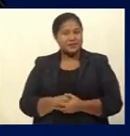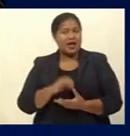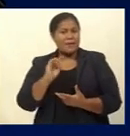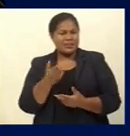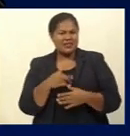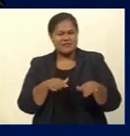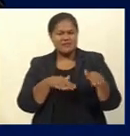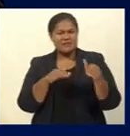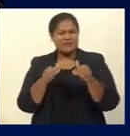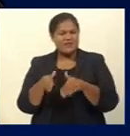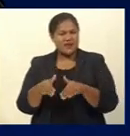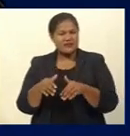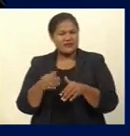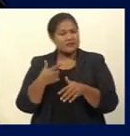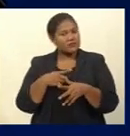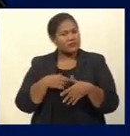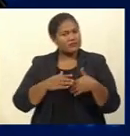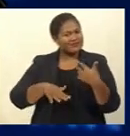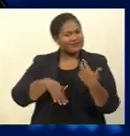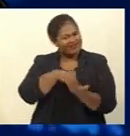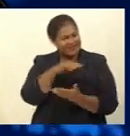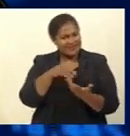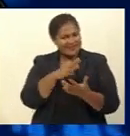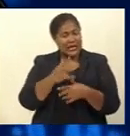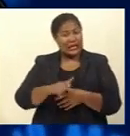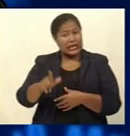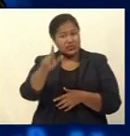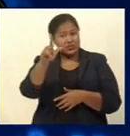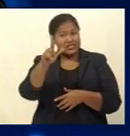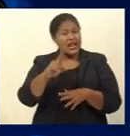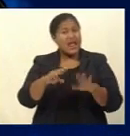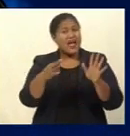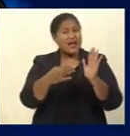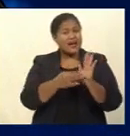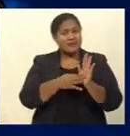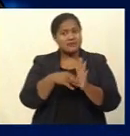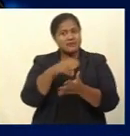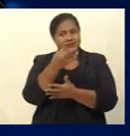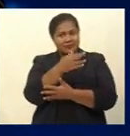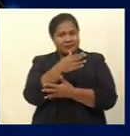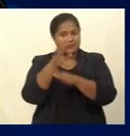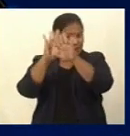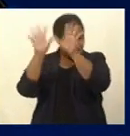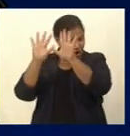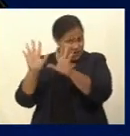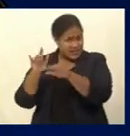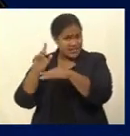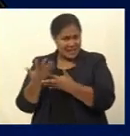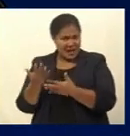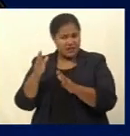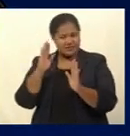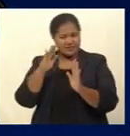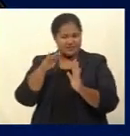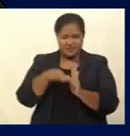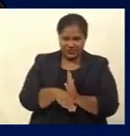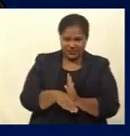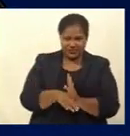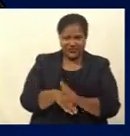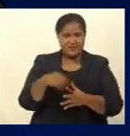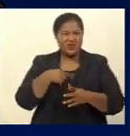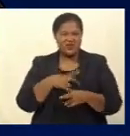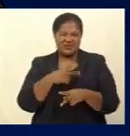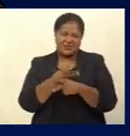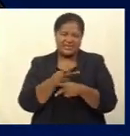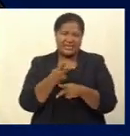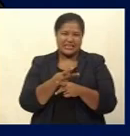performance remained mixed up to March. Electricity and mahogany production declined annually, the latter of which was due to a halt in